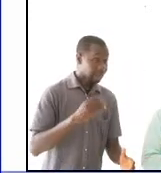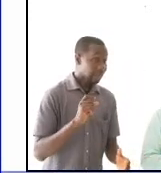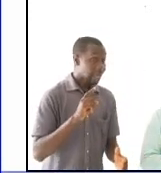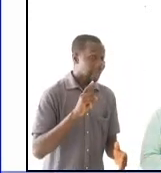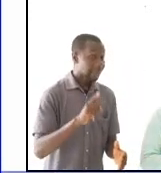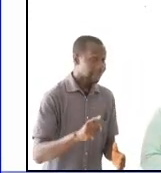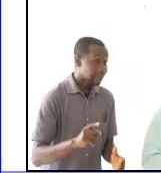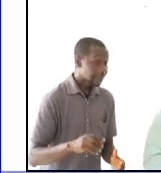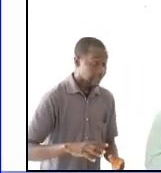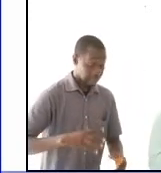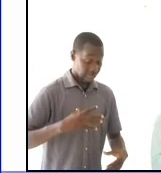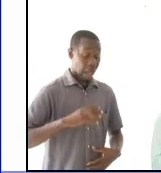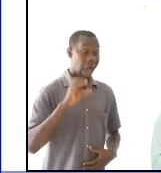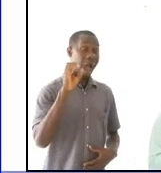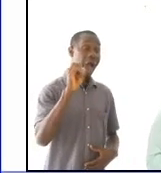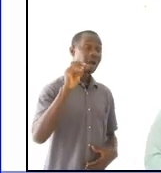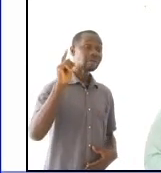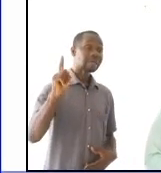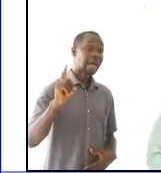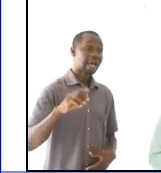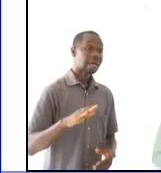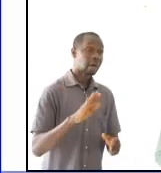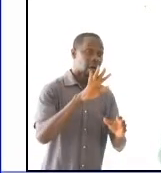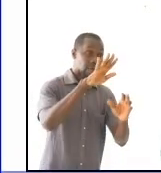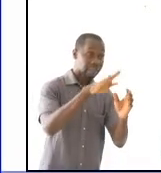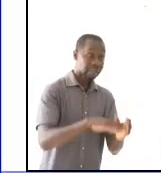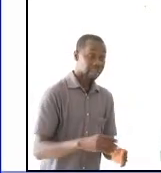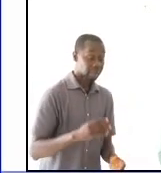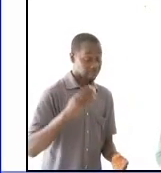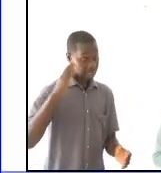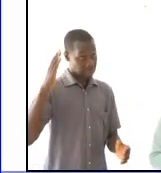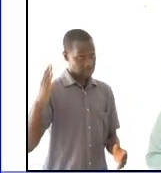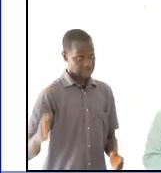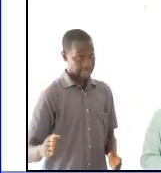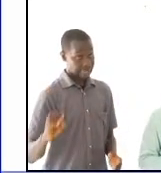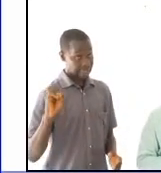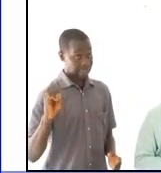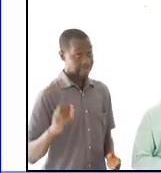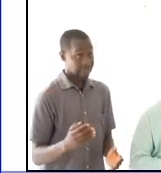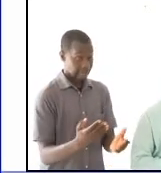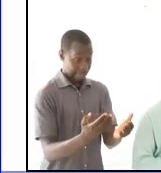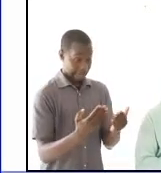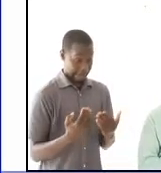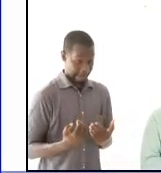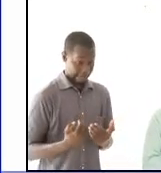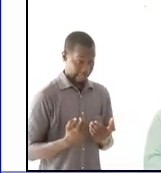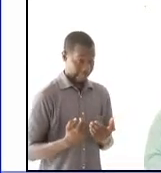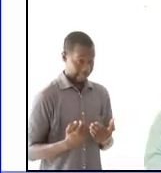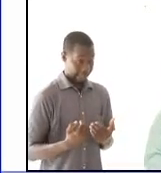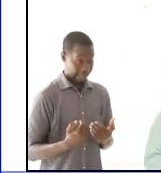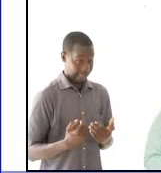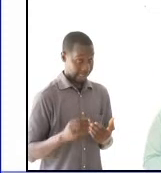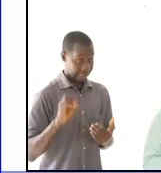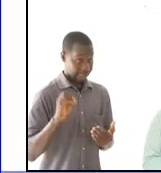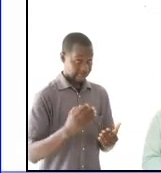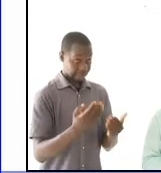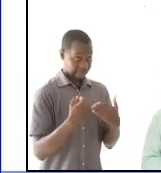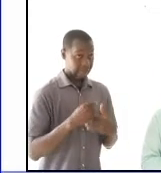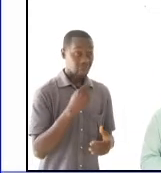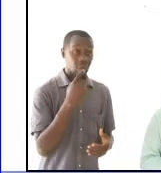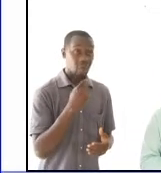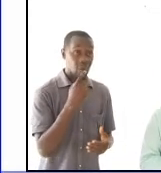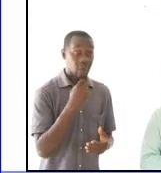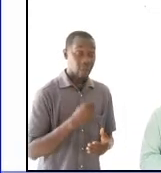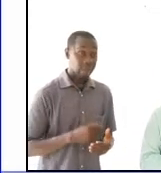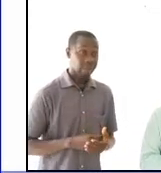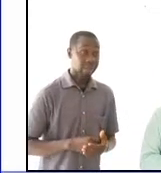the vena, the aorta on the screen, you find it on the right. These are the ones that bring, the aorta brings the blood